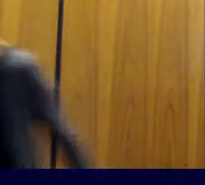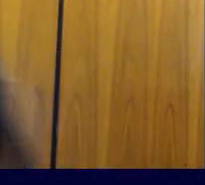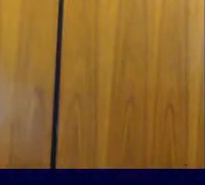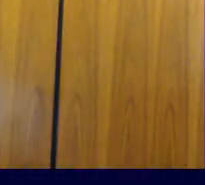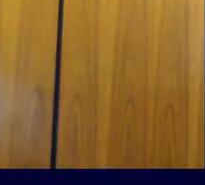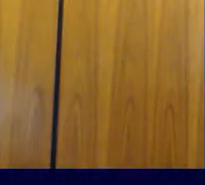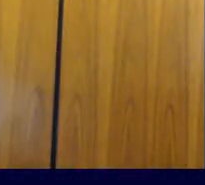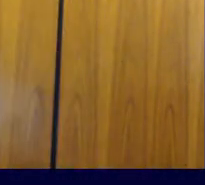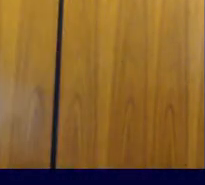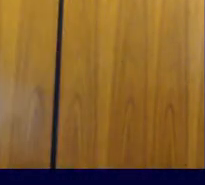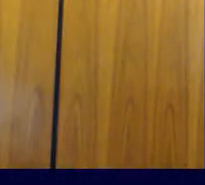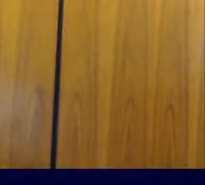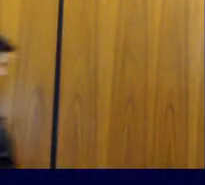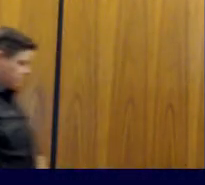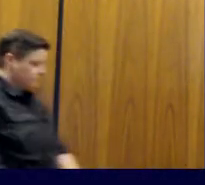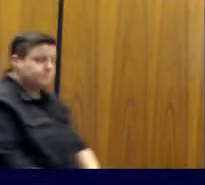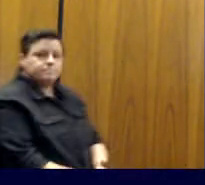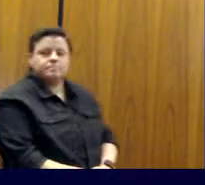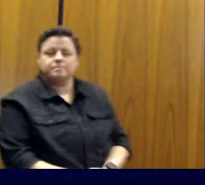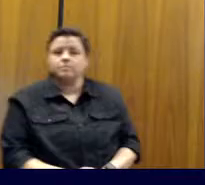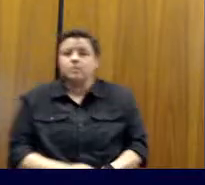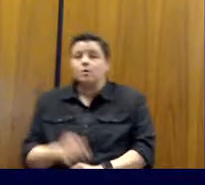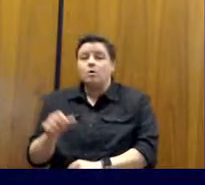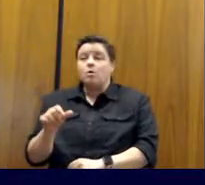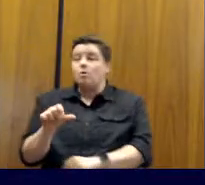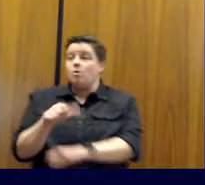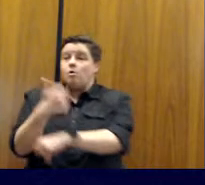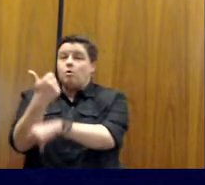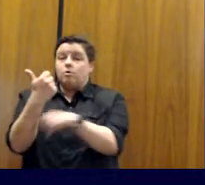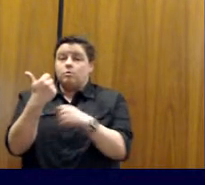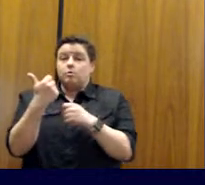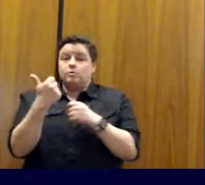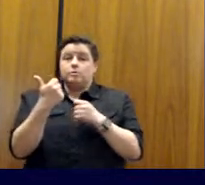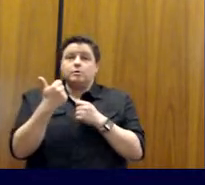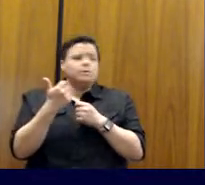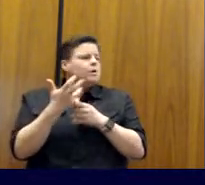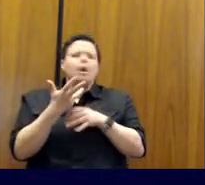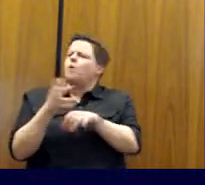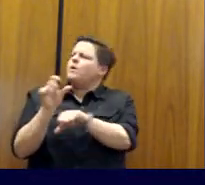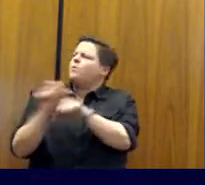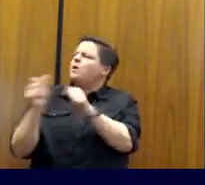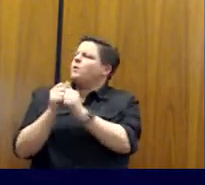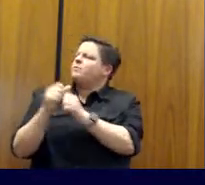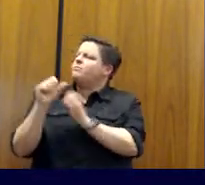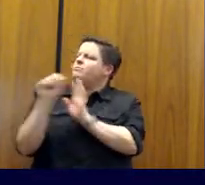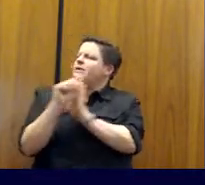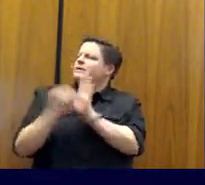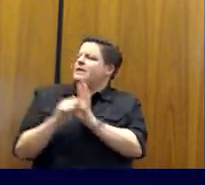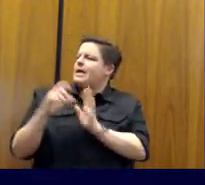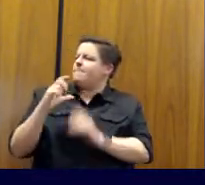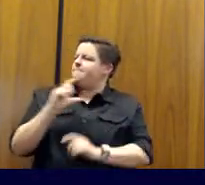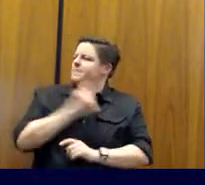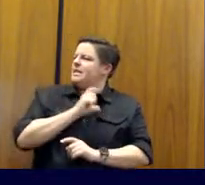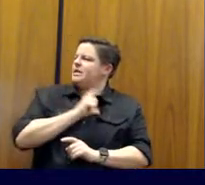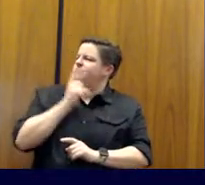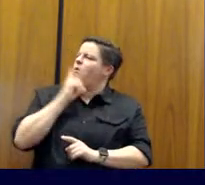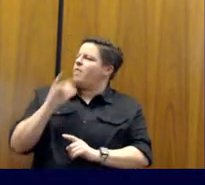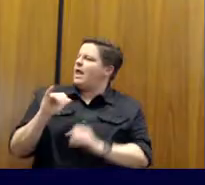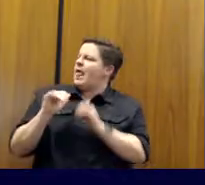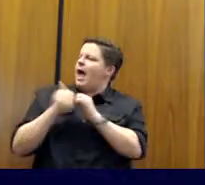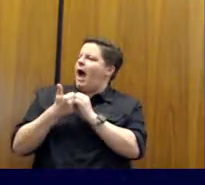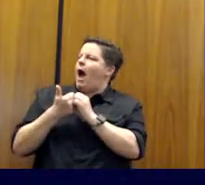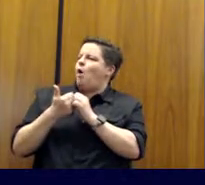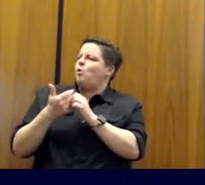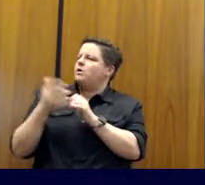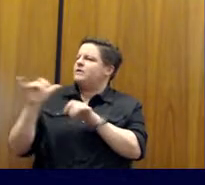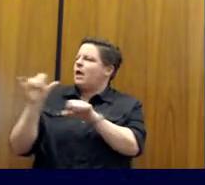Anyone else? I just have one thing. Are we working with the state police on this, federal government on this? How does it work?